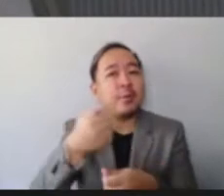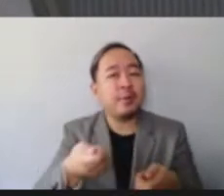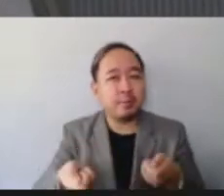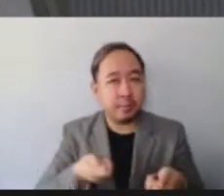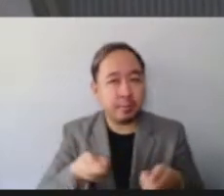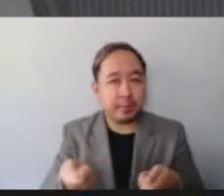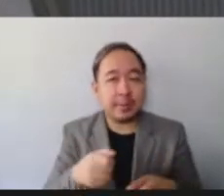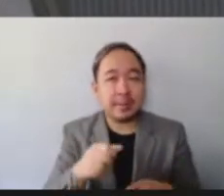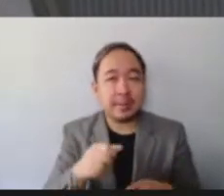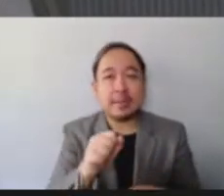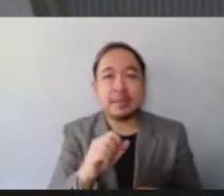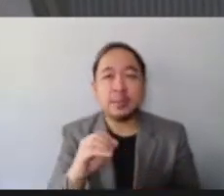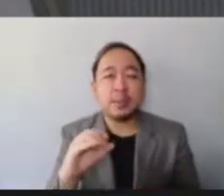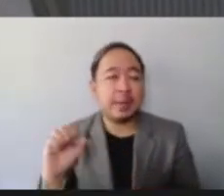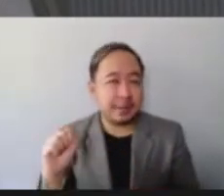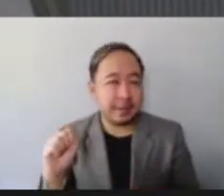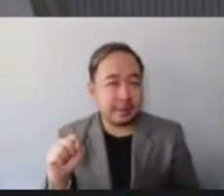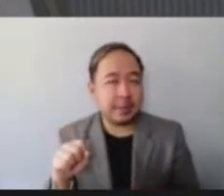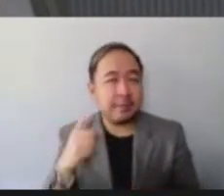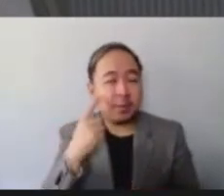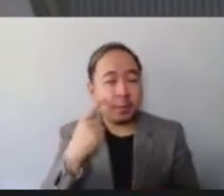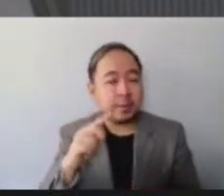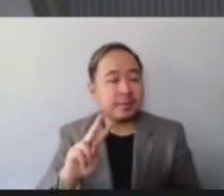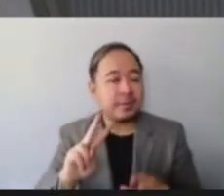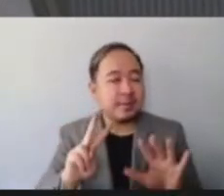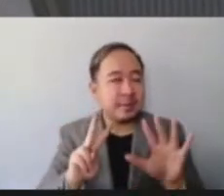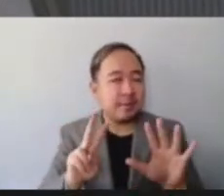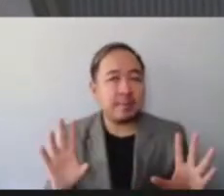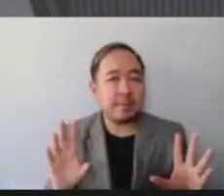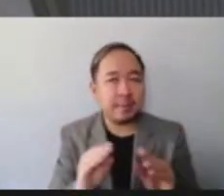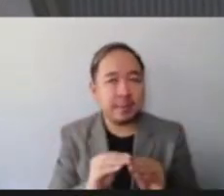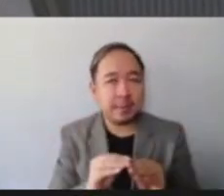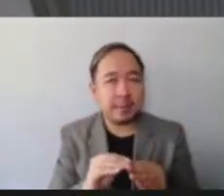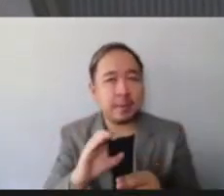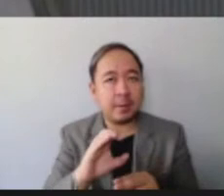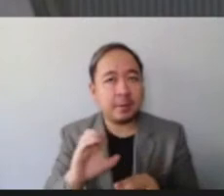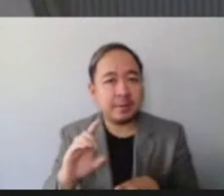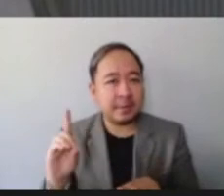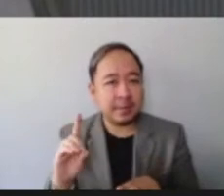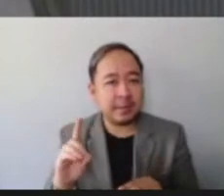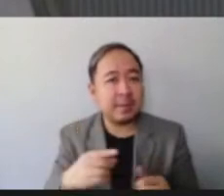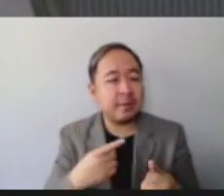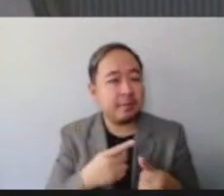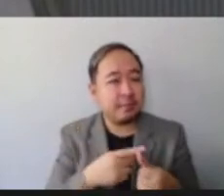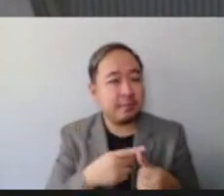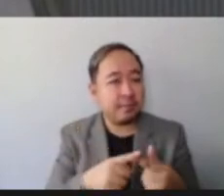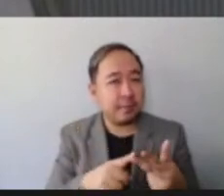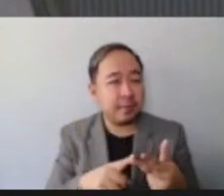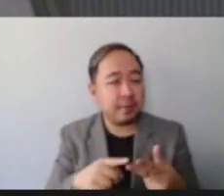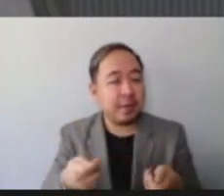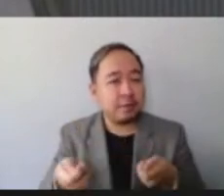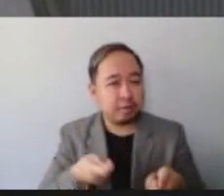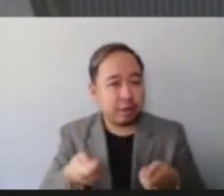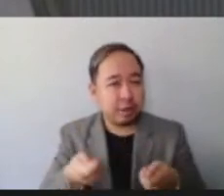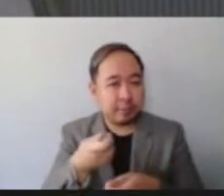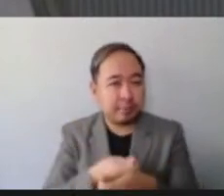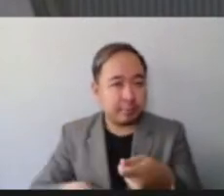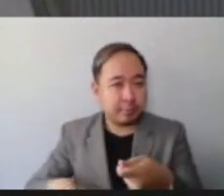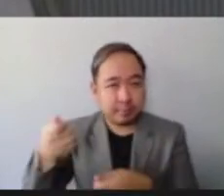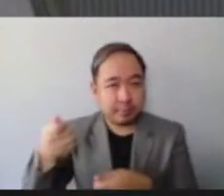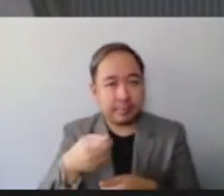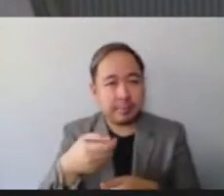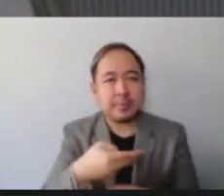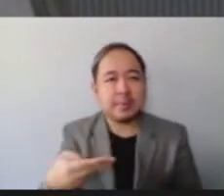of the seventh succession of the committee on about the development as follows as a chair his Excellency Mr